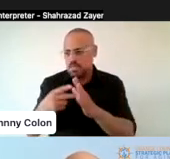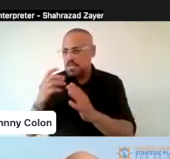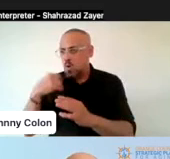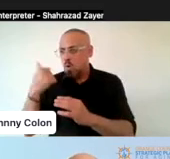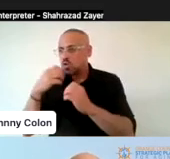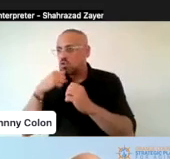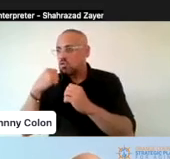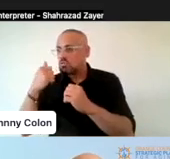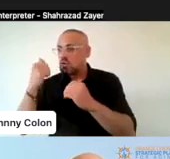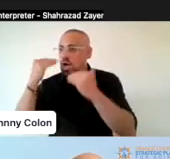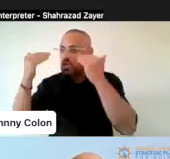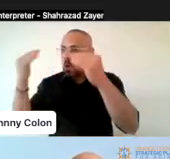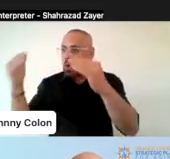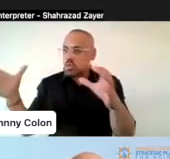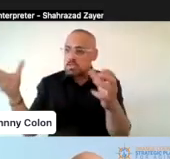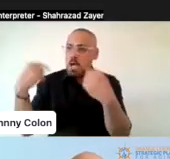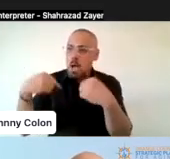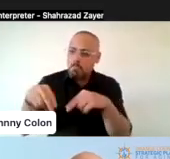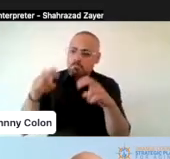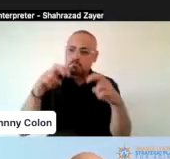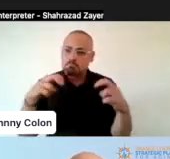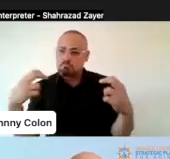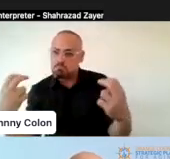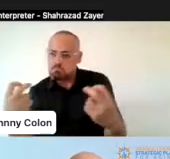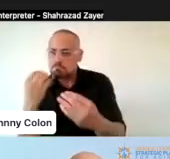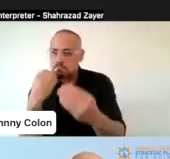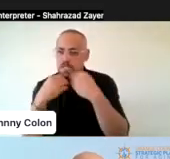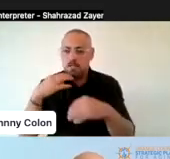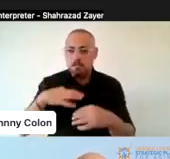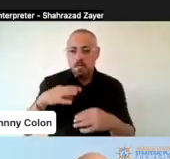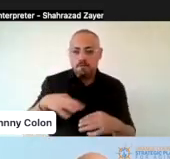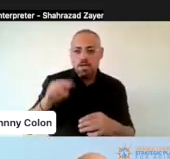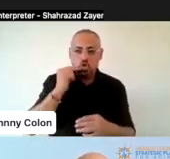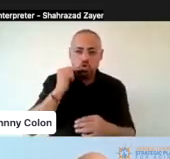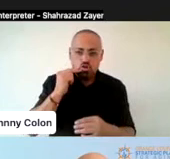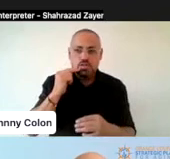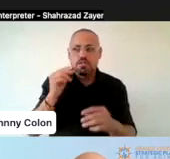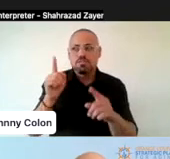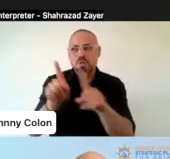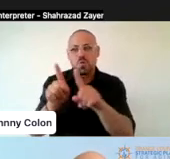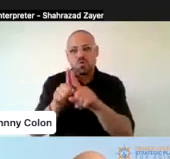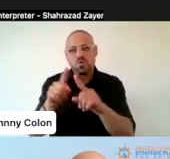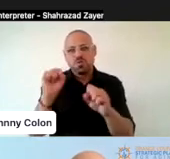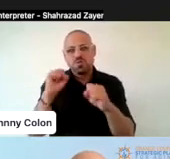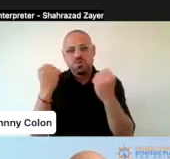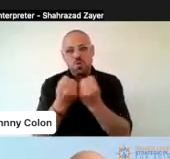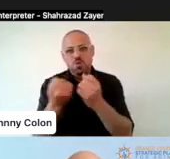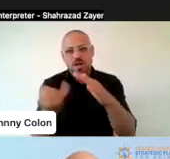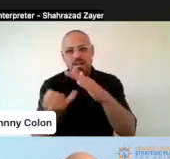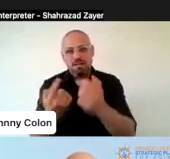eat. They benefit from the nutritional side of things, but also the social isolation is overcome because they're in a group